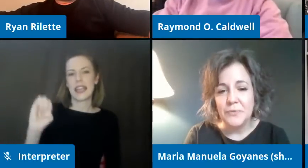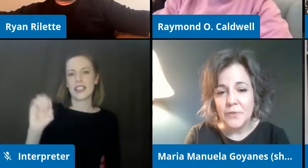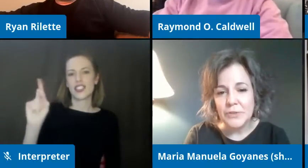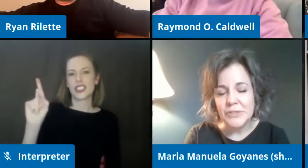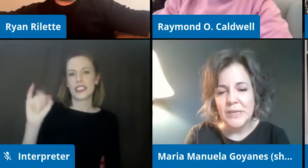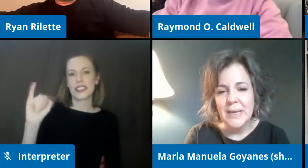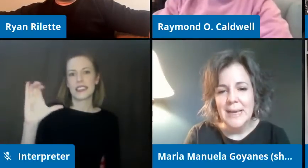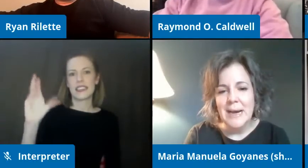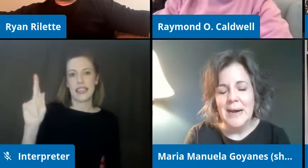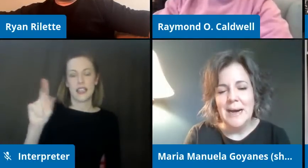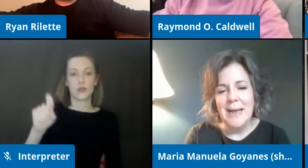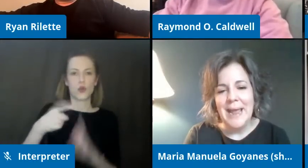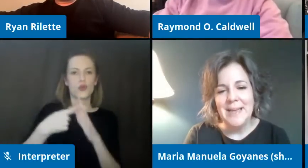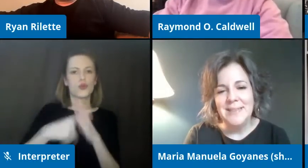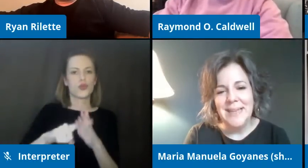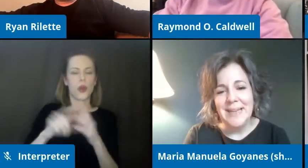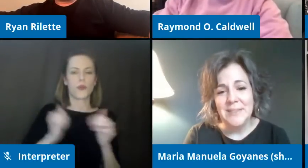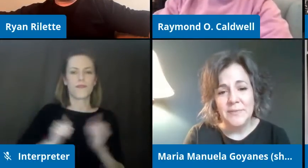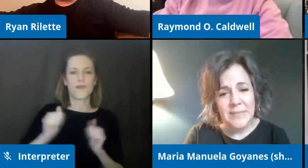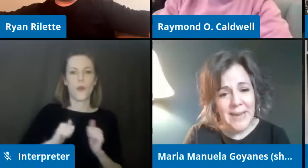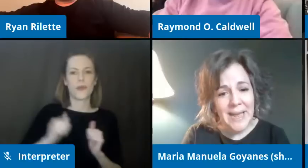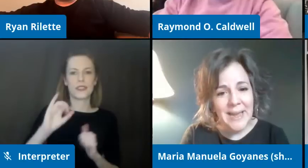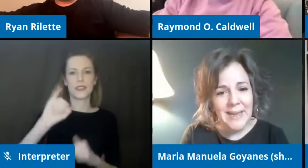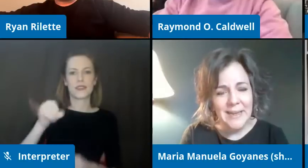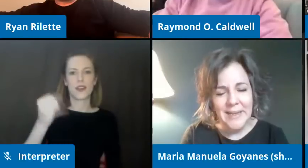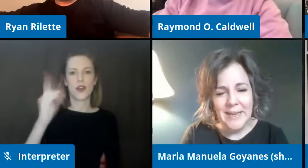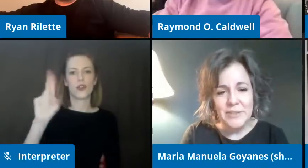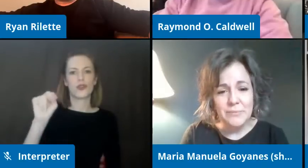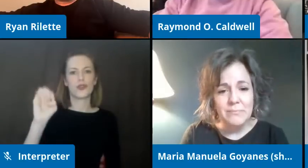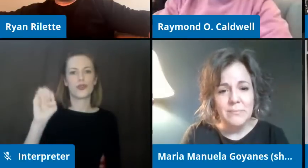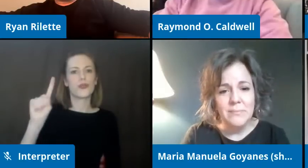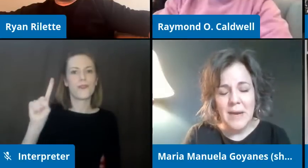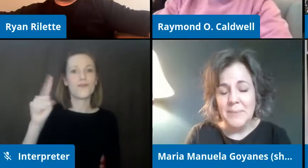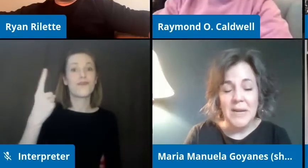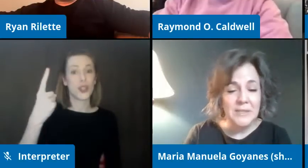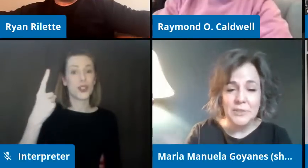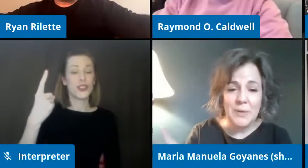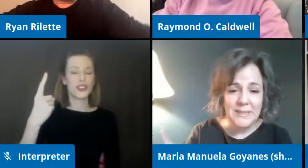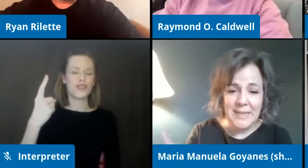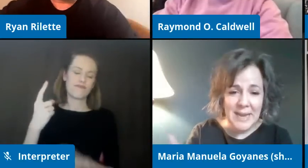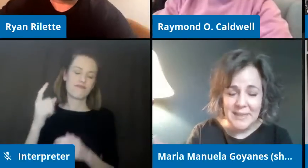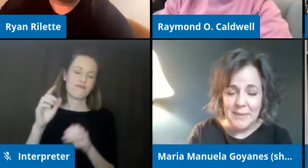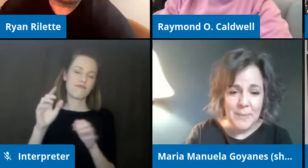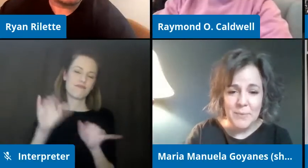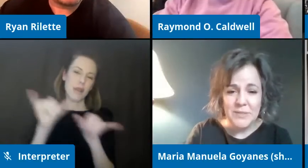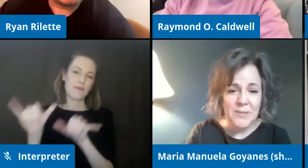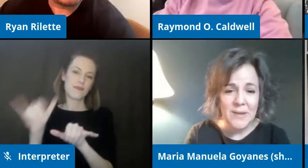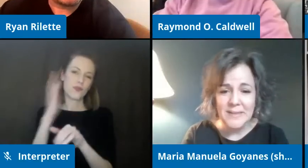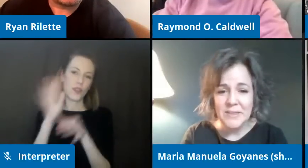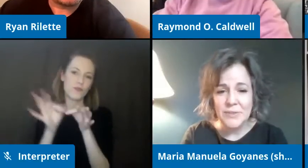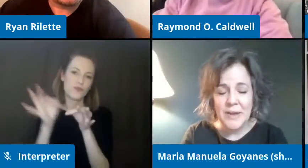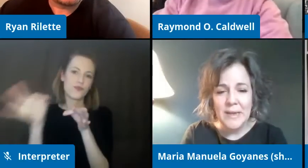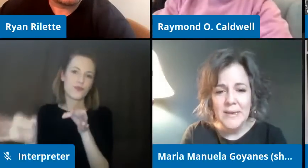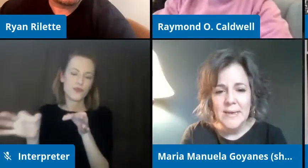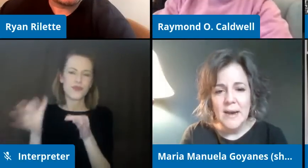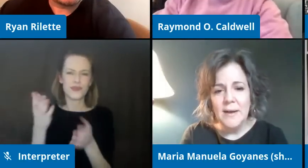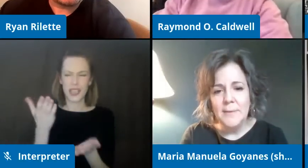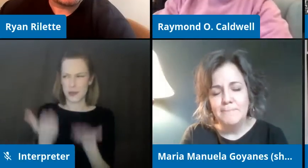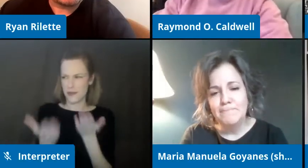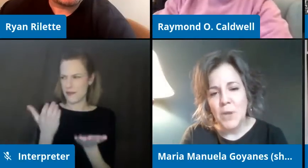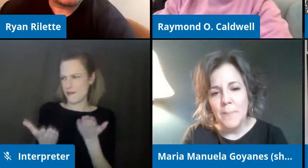performances on June 1st. And as of today, in case you, I mean, I just read it today, I think maybe it was online